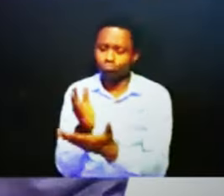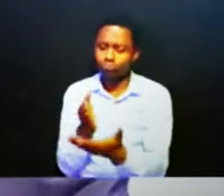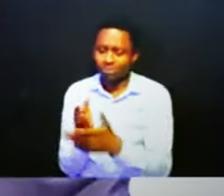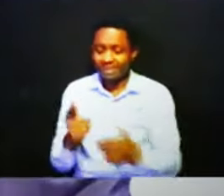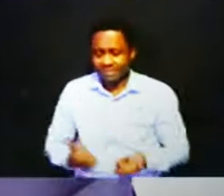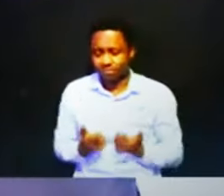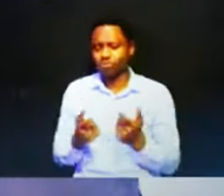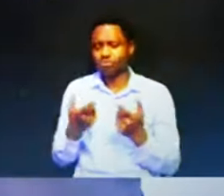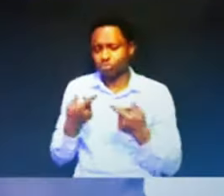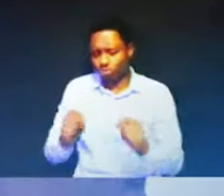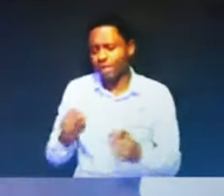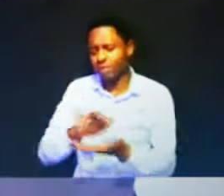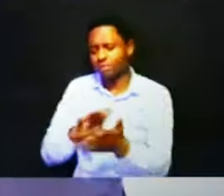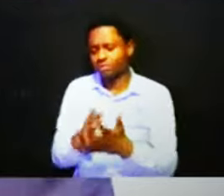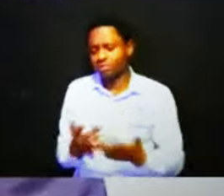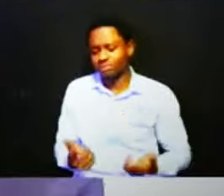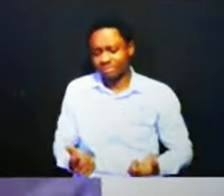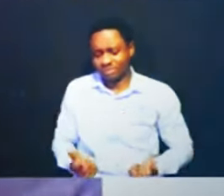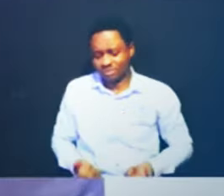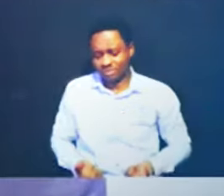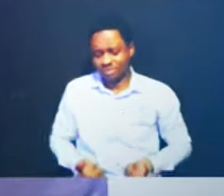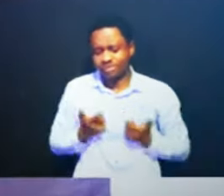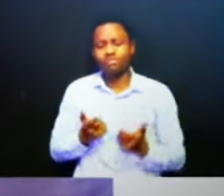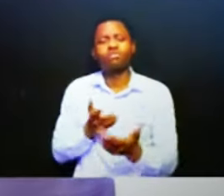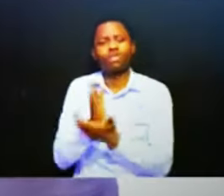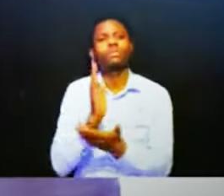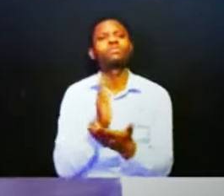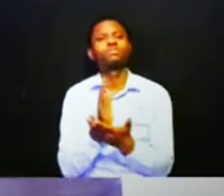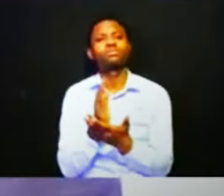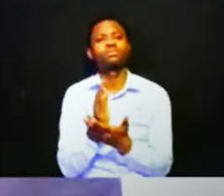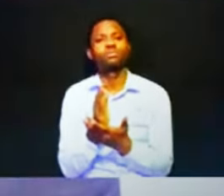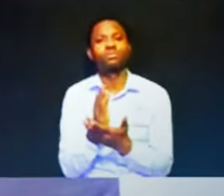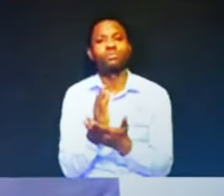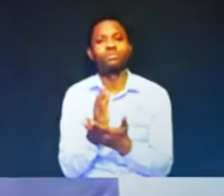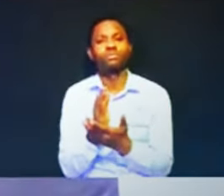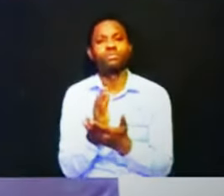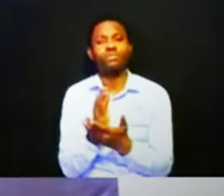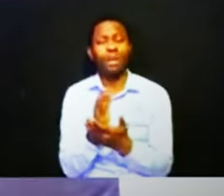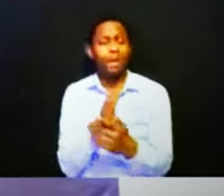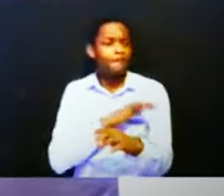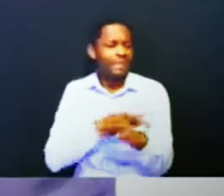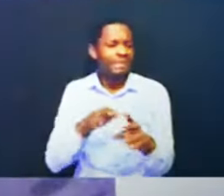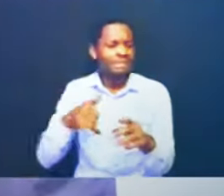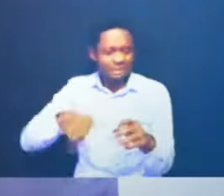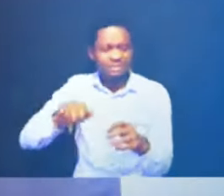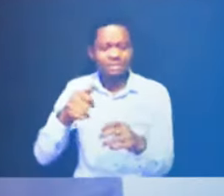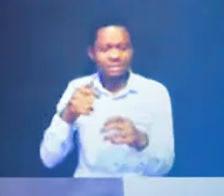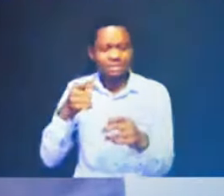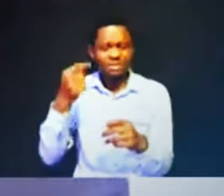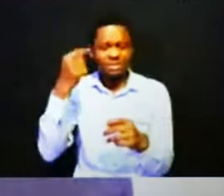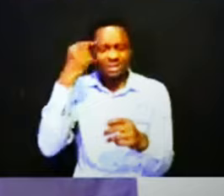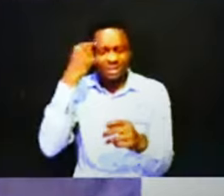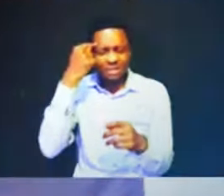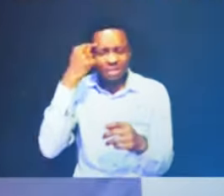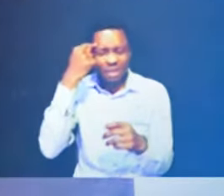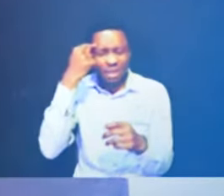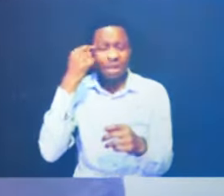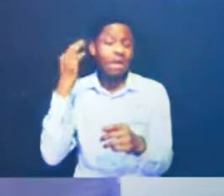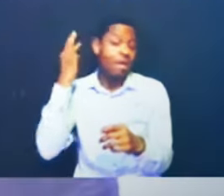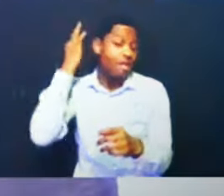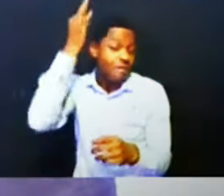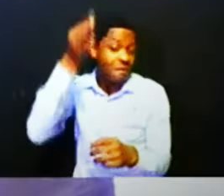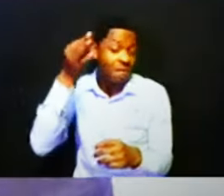But always suspect that the other person may not be doing the right thing.